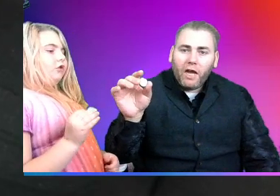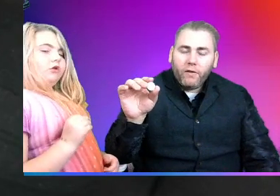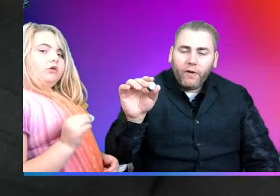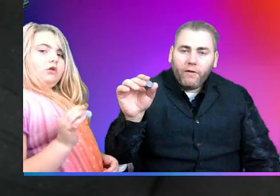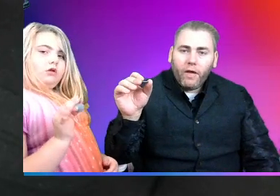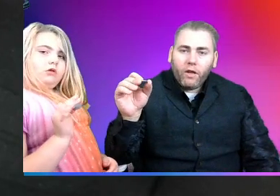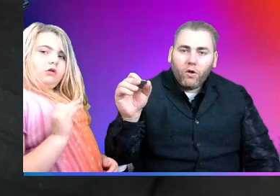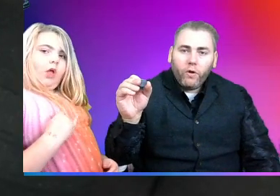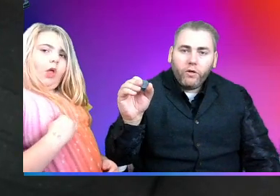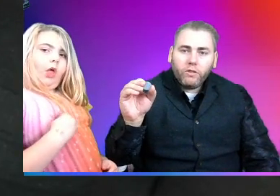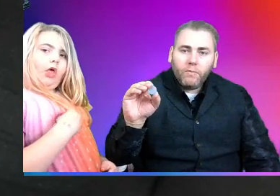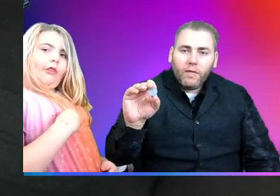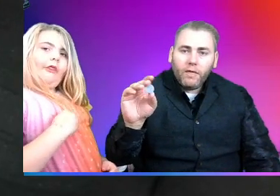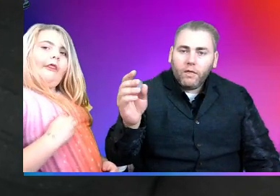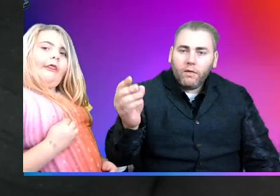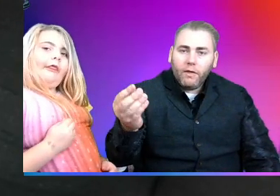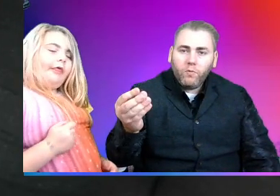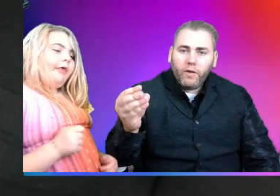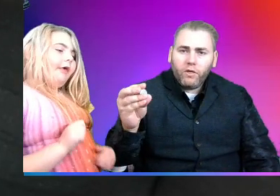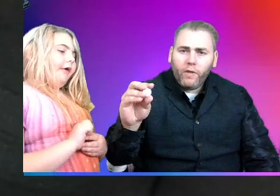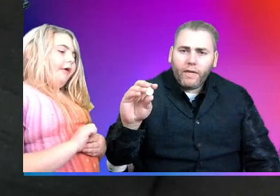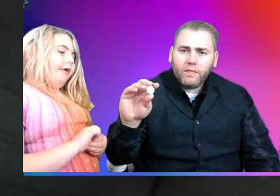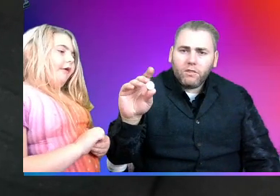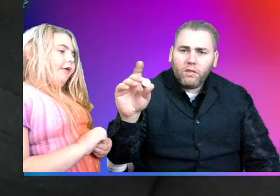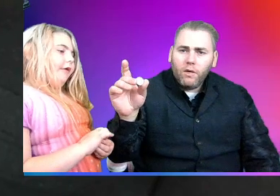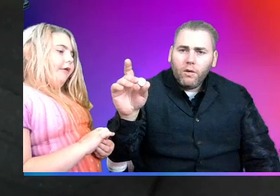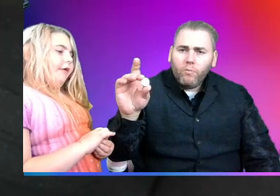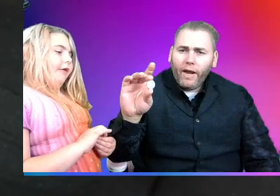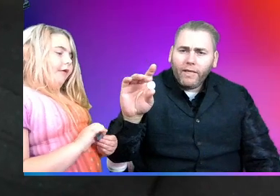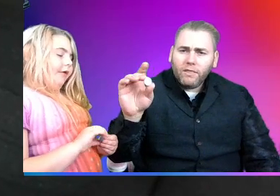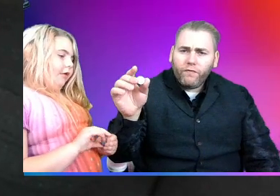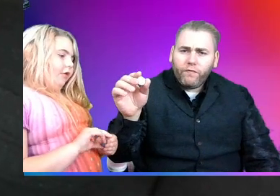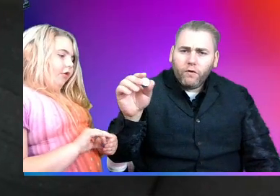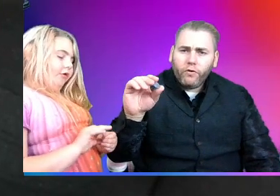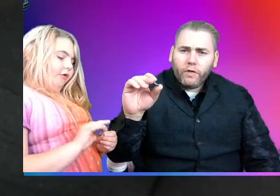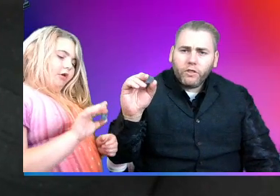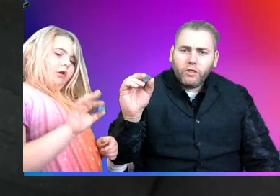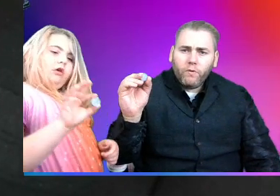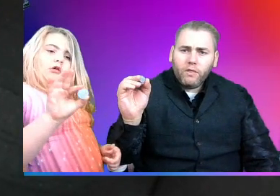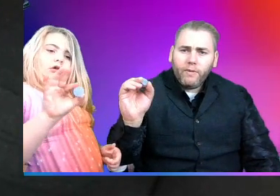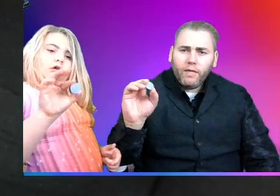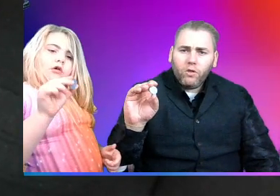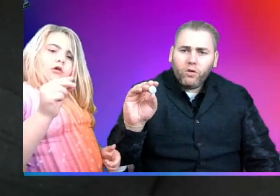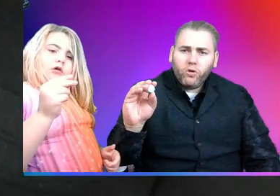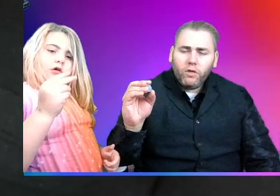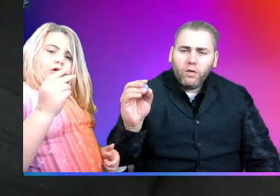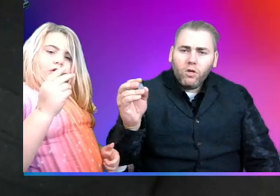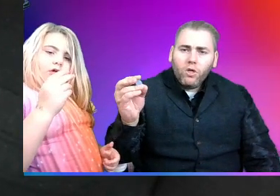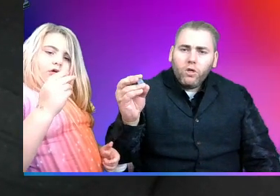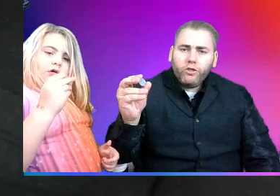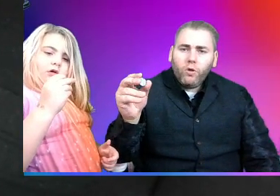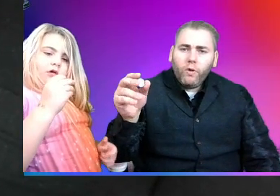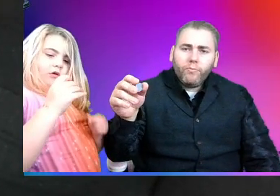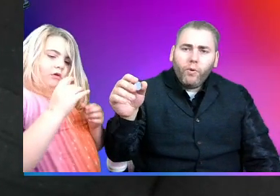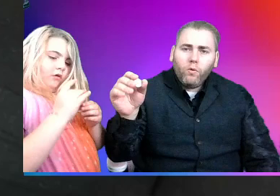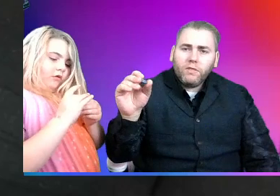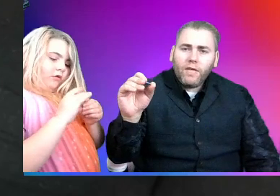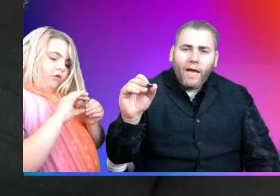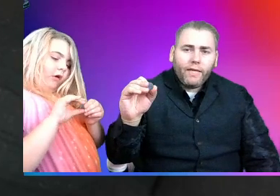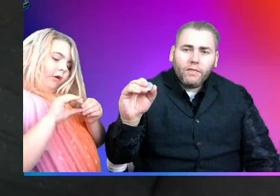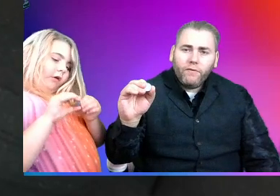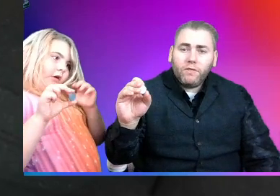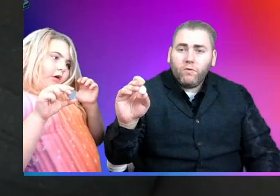it's shiny, right? If you got a coin or something. And a nice way to do that is just practice the flourish, because you want it to make it look good. You're showing